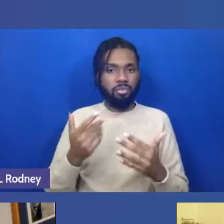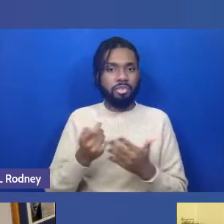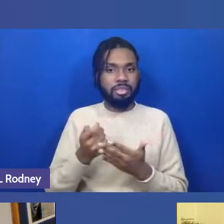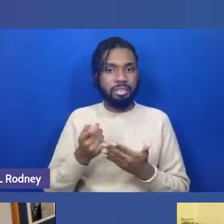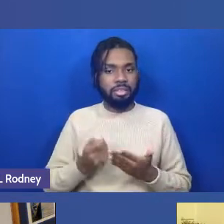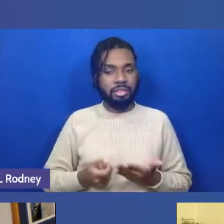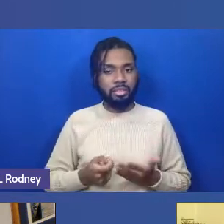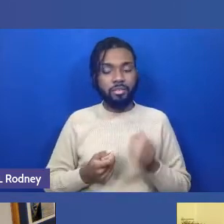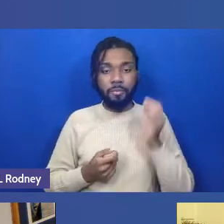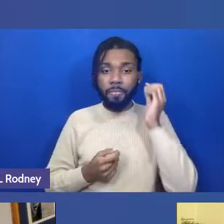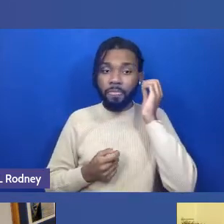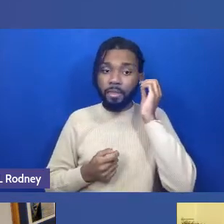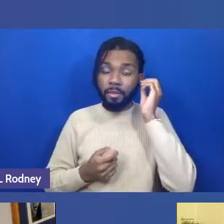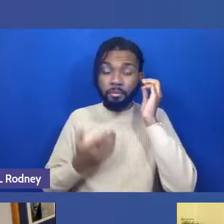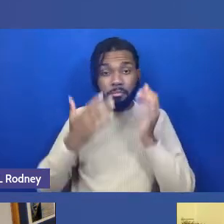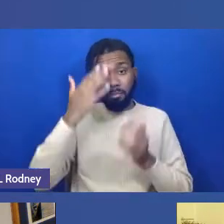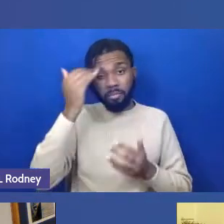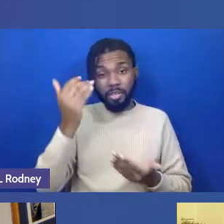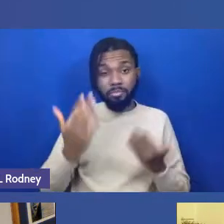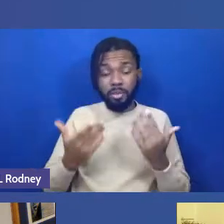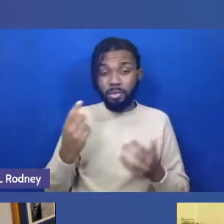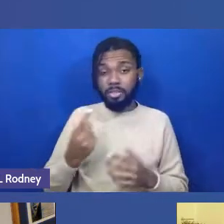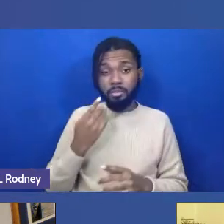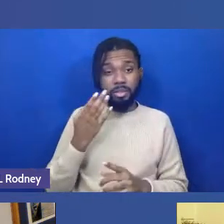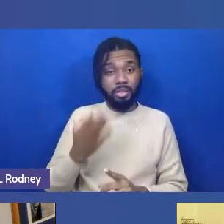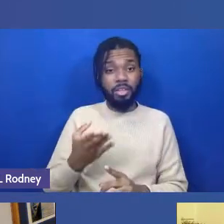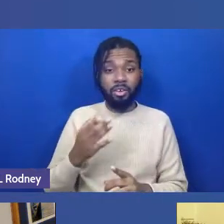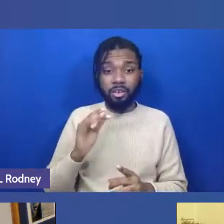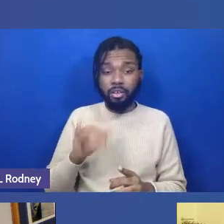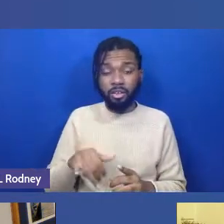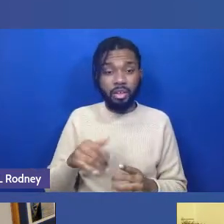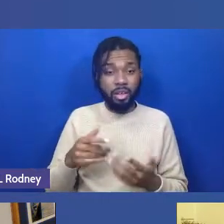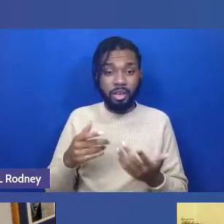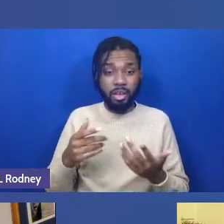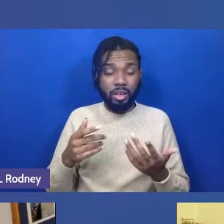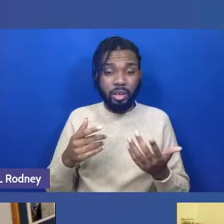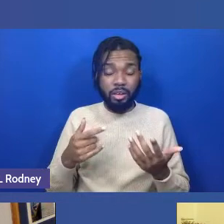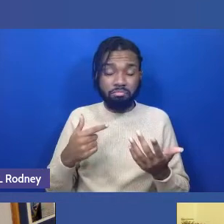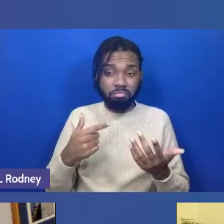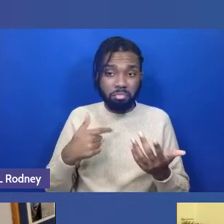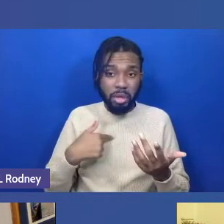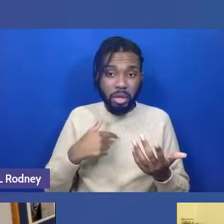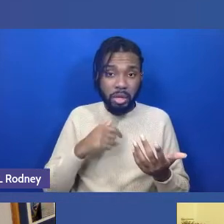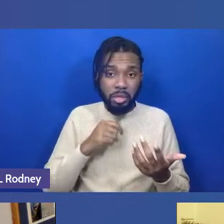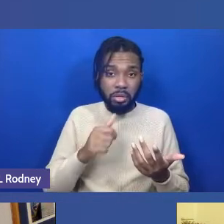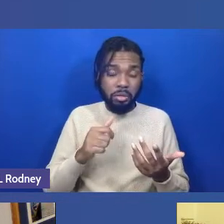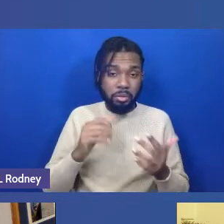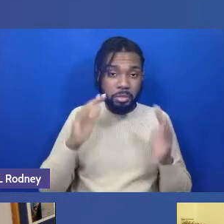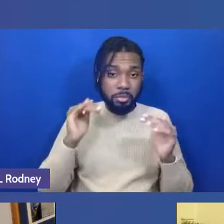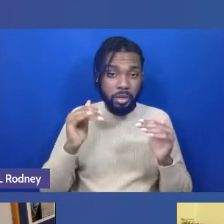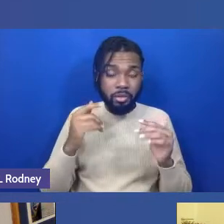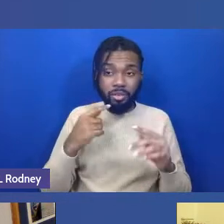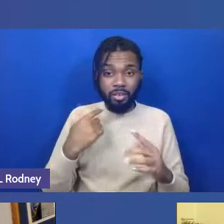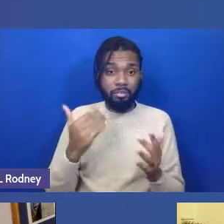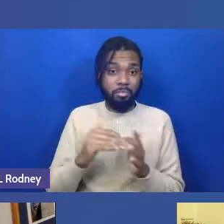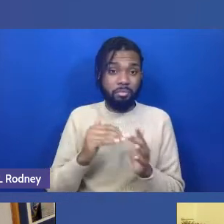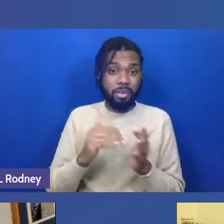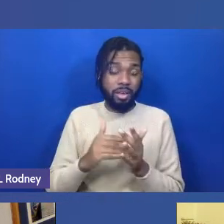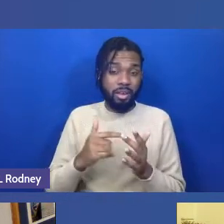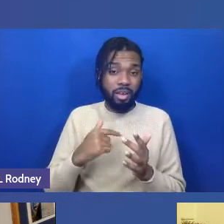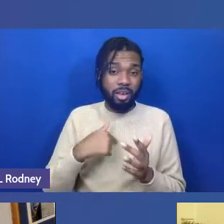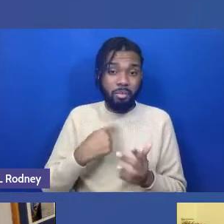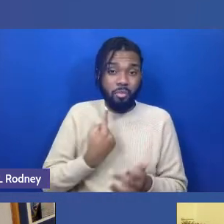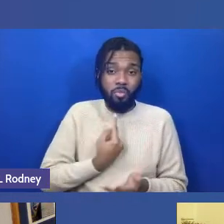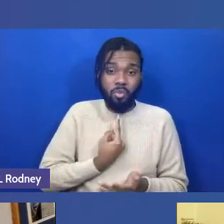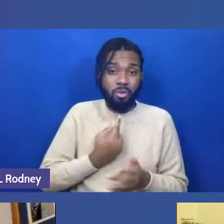Because there might be something there that's unexpected, right? I'm just one person. So I can only know about so many things, and I